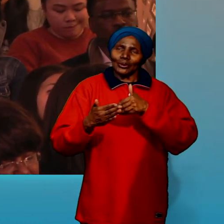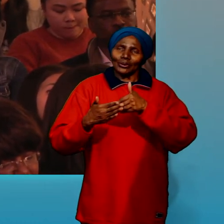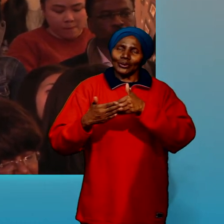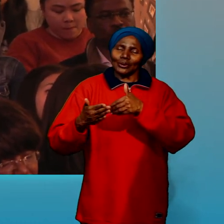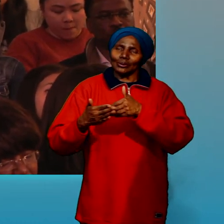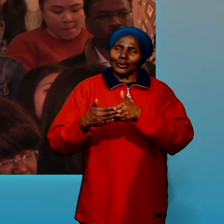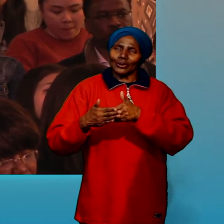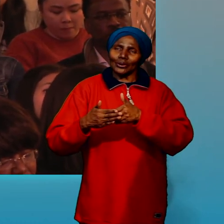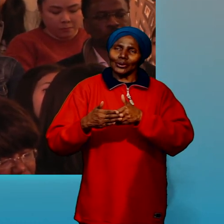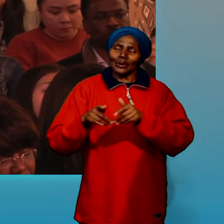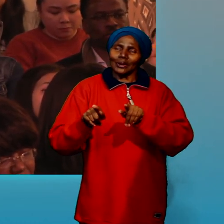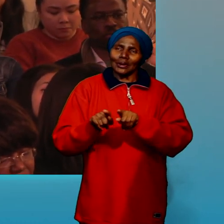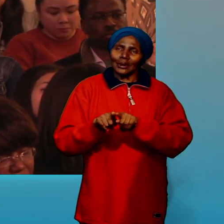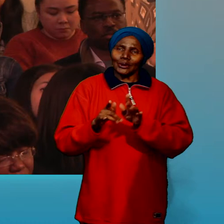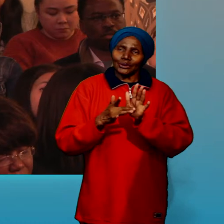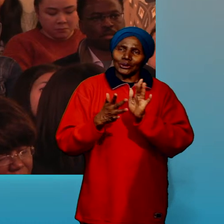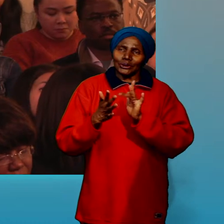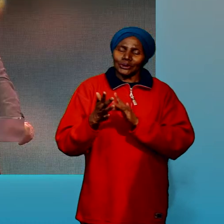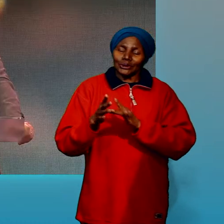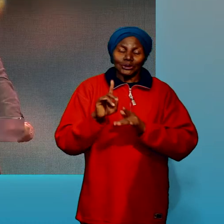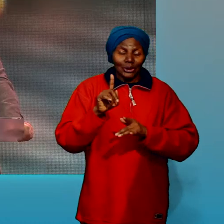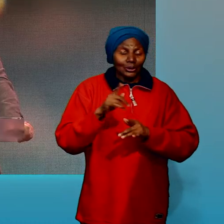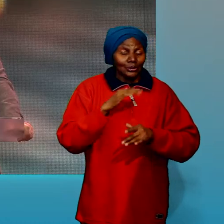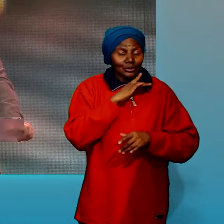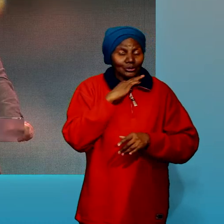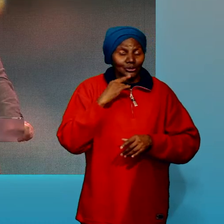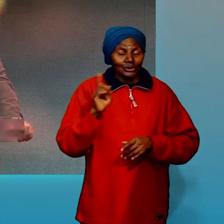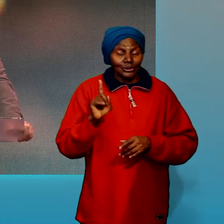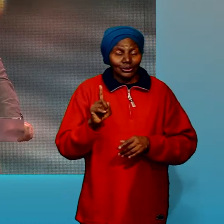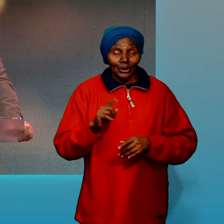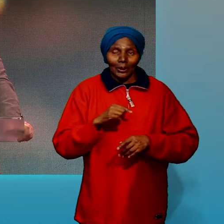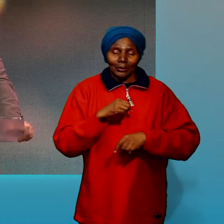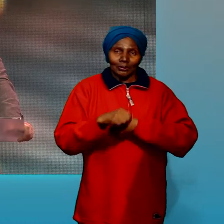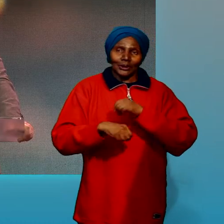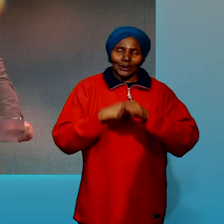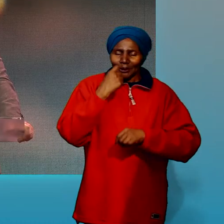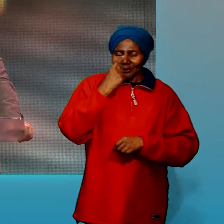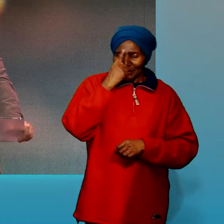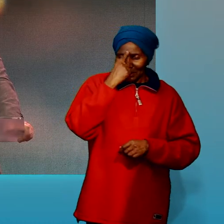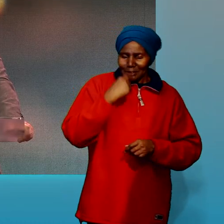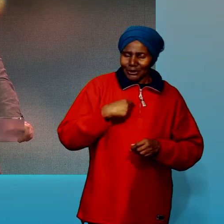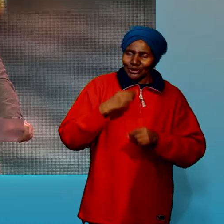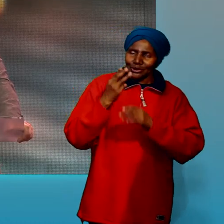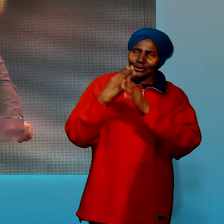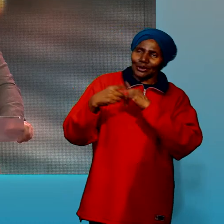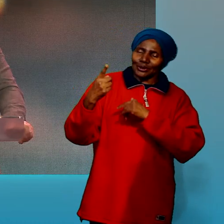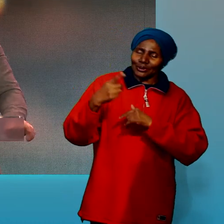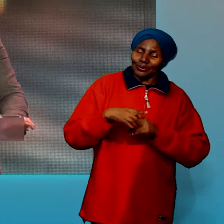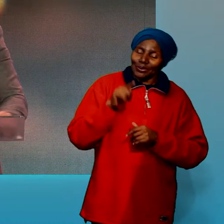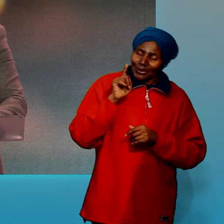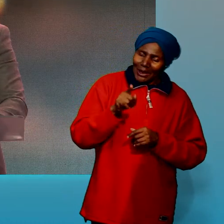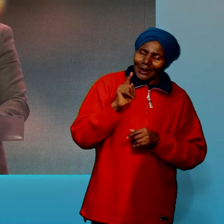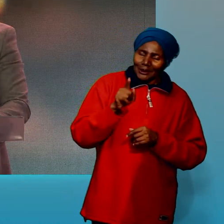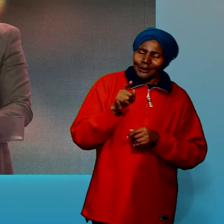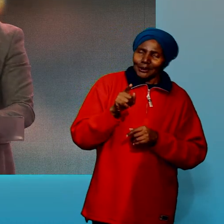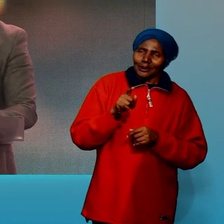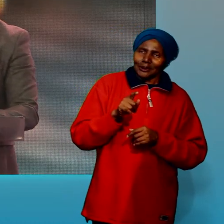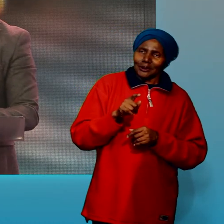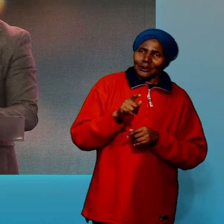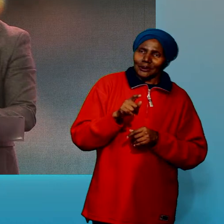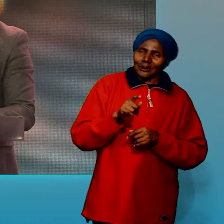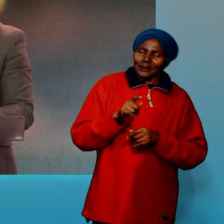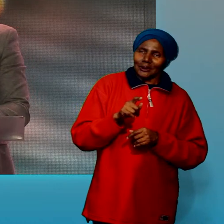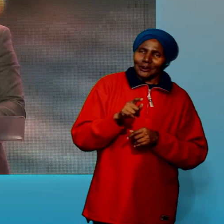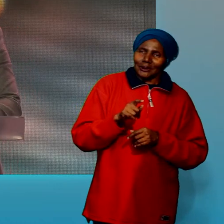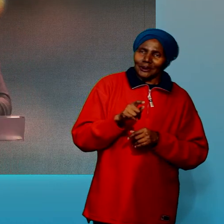The ultimate fruit that you are to bear is to become the image of God. That's the fruit that God is looking for. And